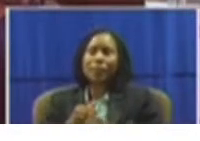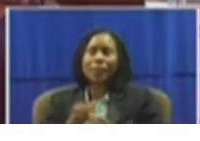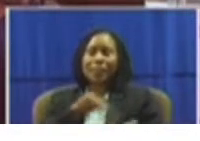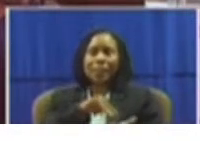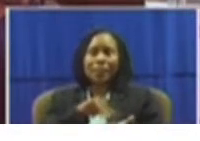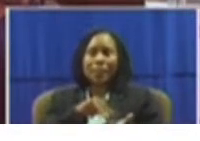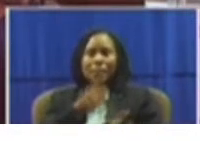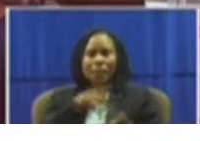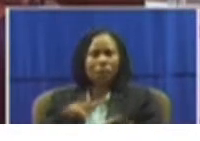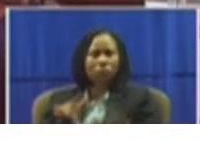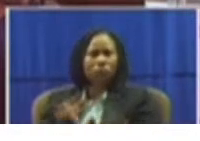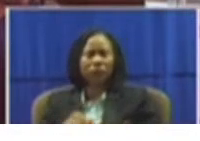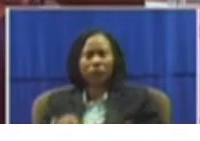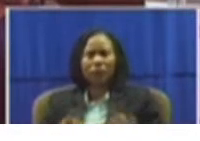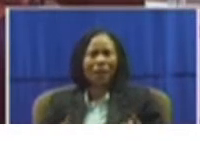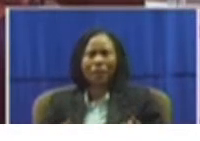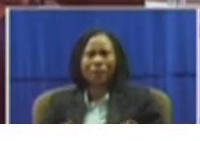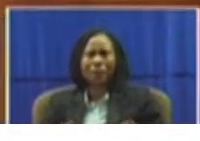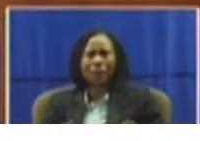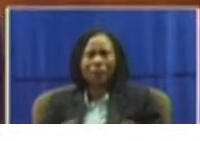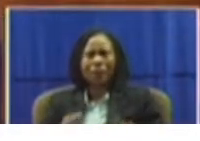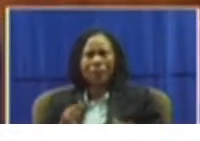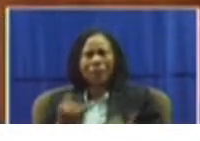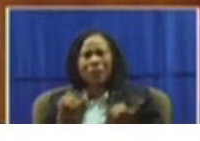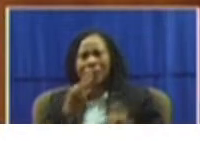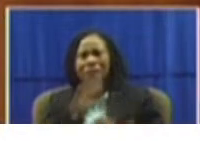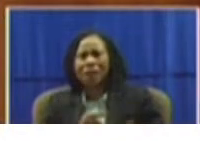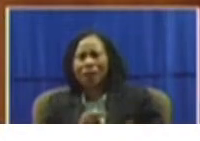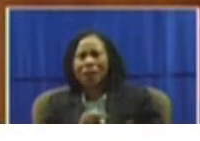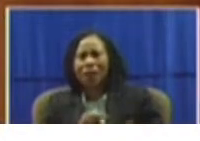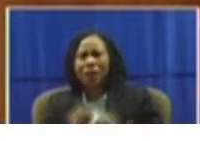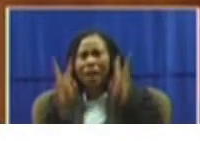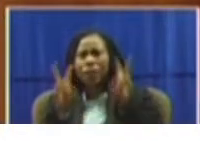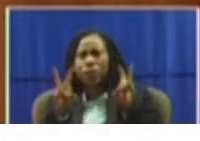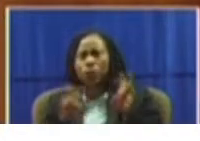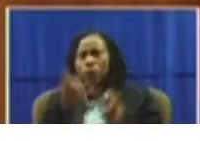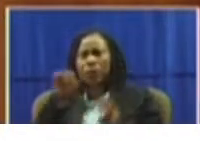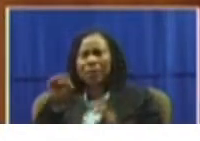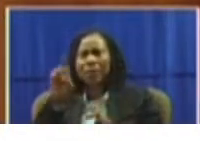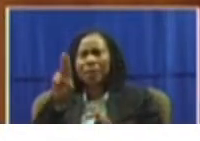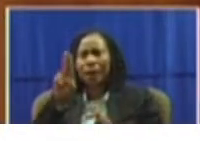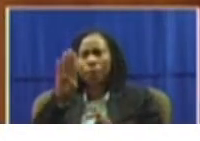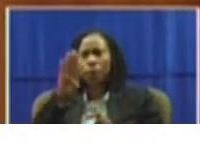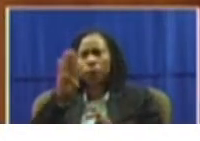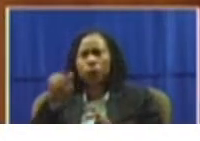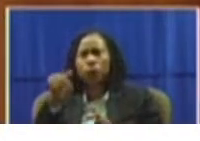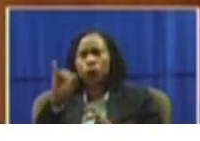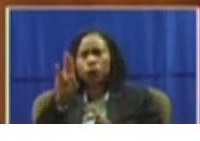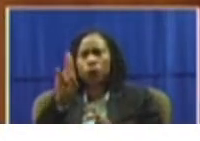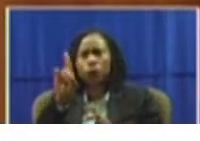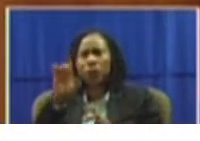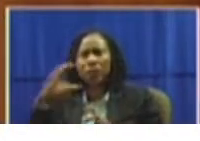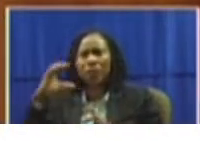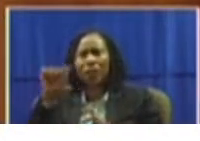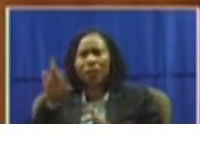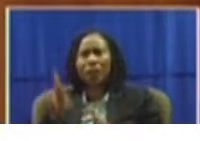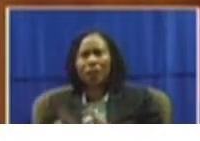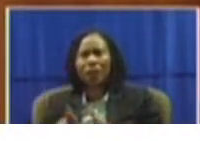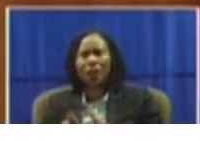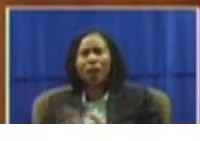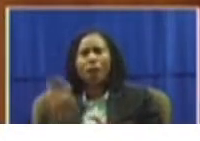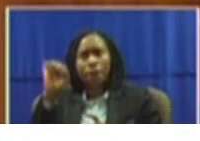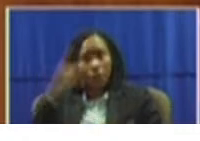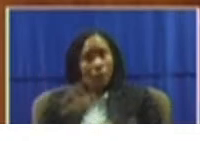Now you are saying all of a sudden the matter is not sub judice. But it was sub judice when you scheduled it in the first